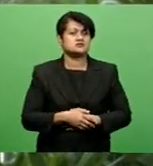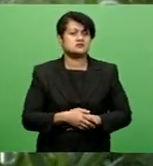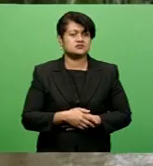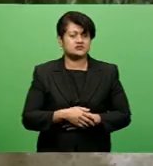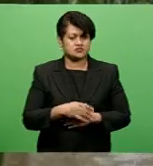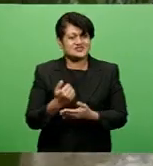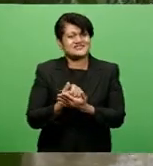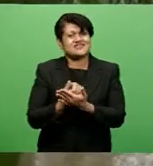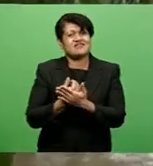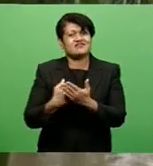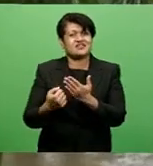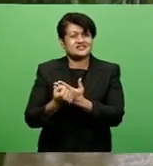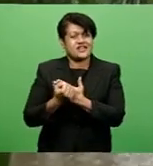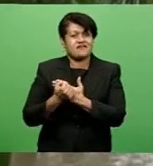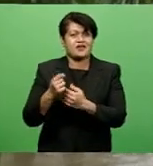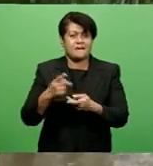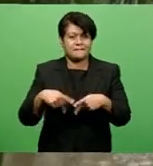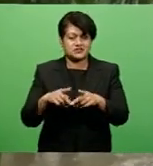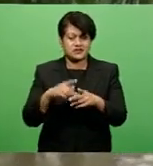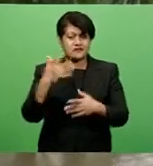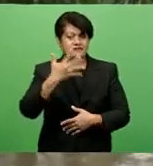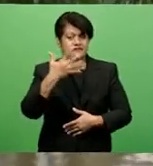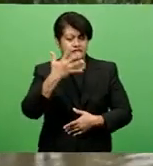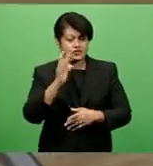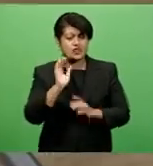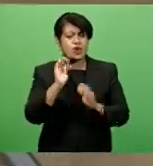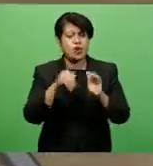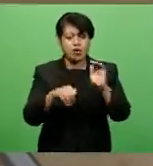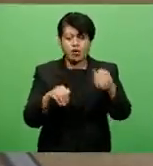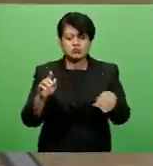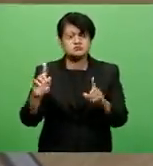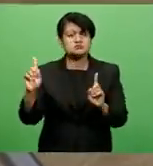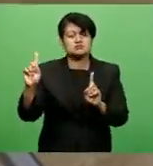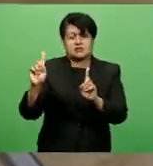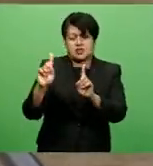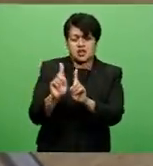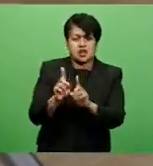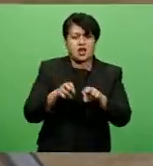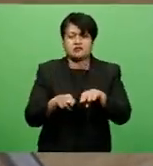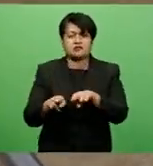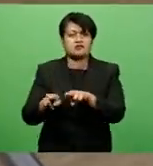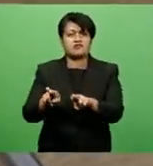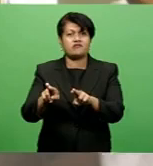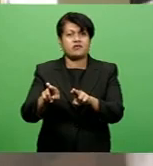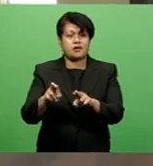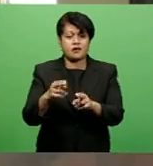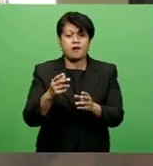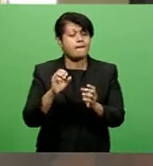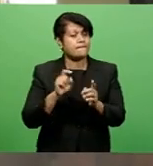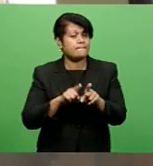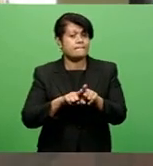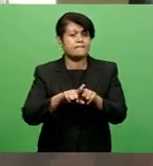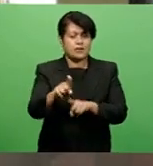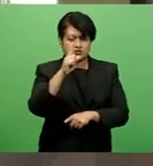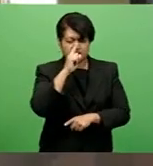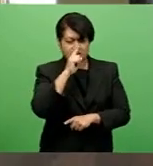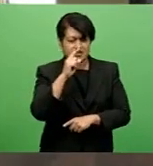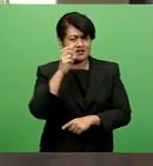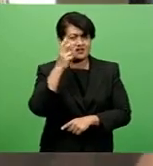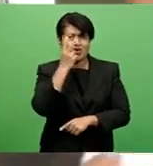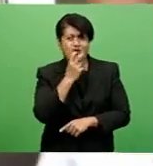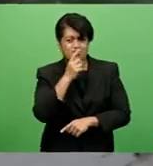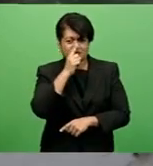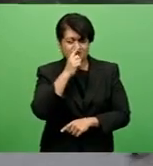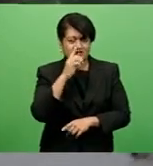place. About 15 homes are situated just on the river bank, and most have evacuated the elderly and children to